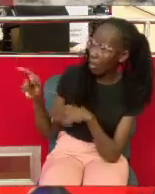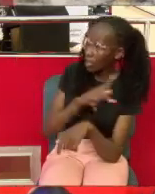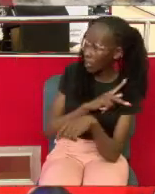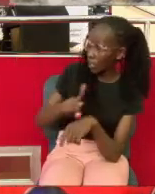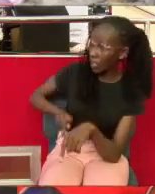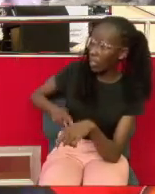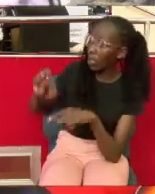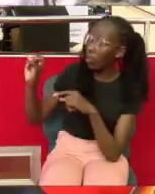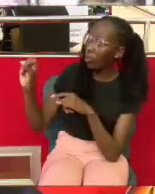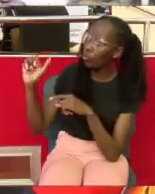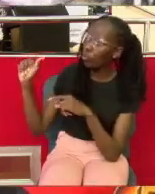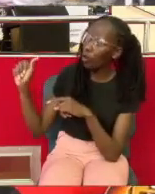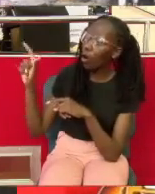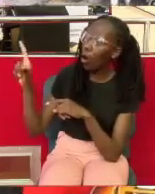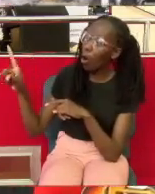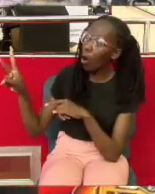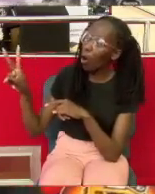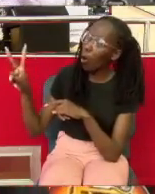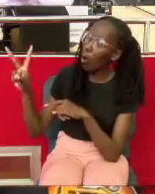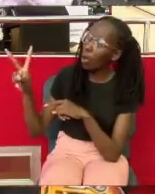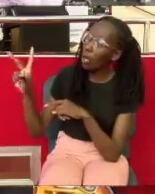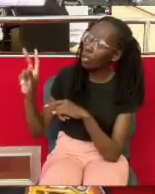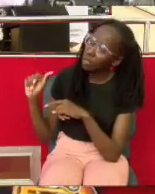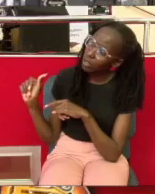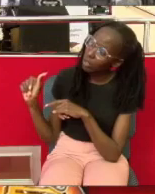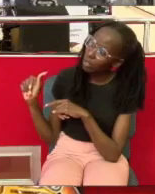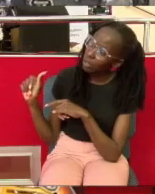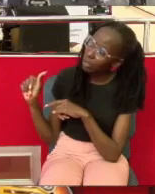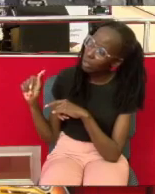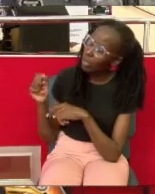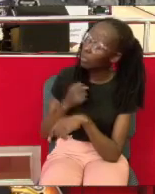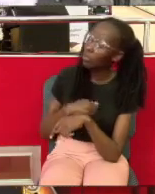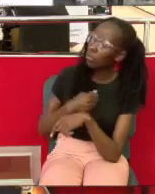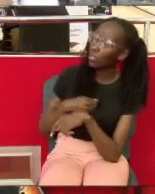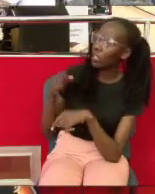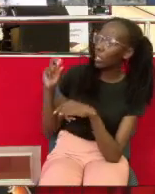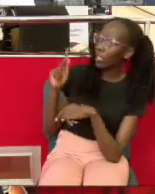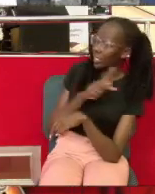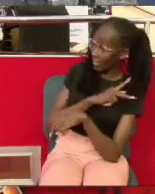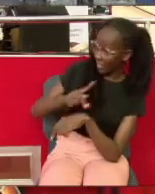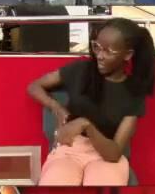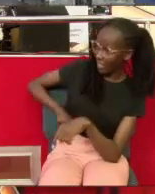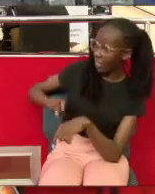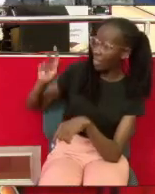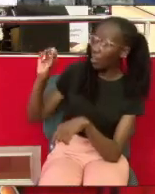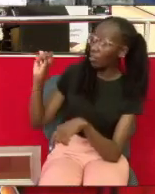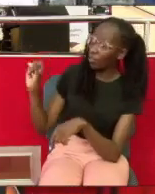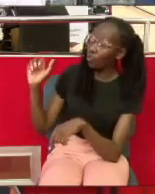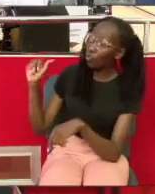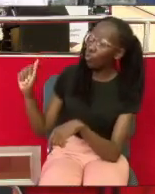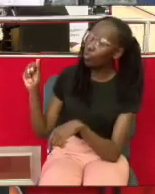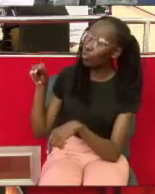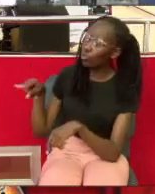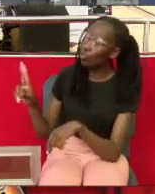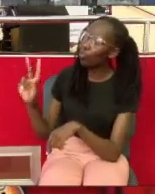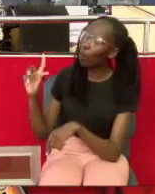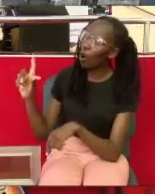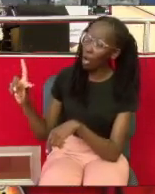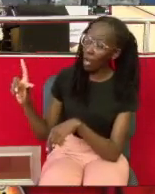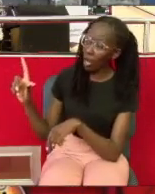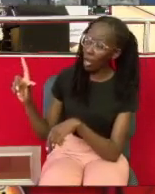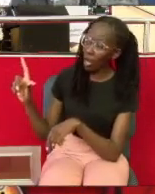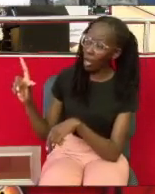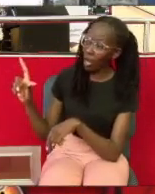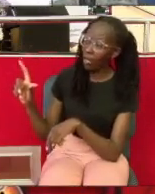him. He's asking him, wouldn't you come with me? And at that time when Saul realized he